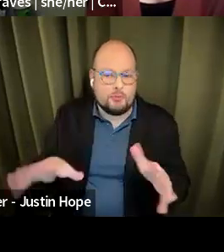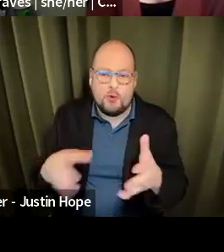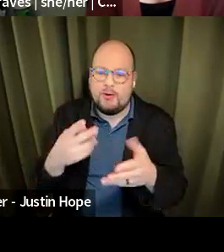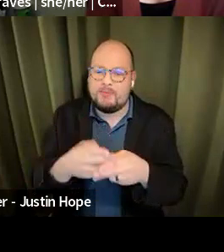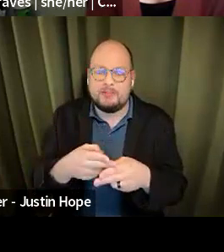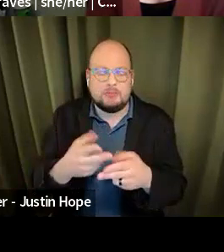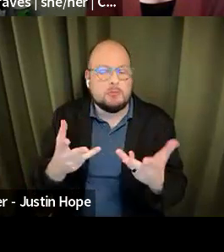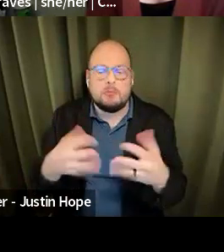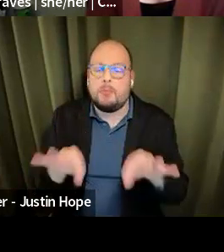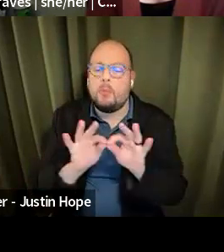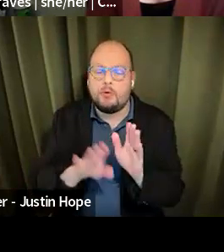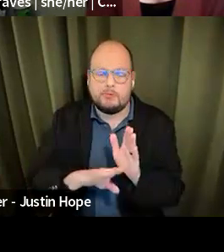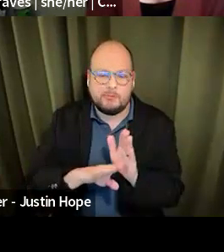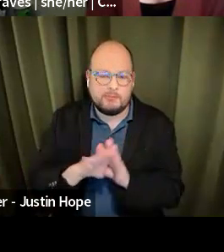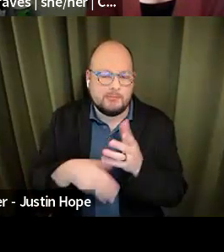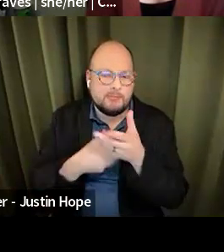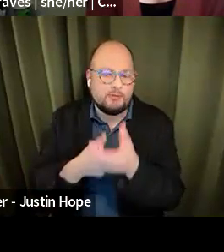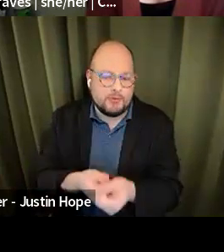do partner with